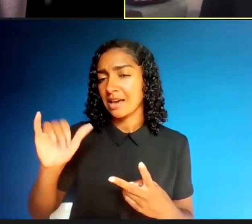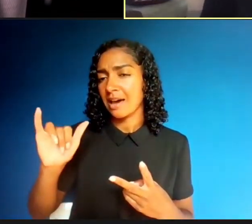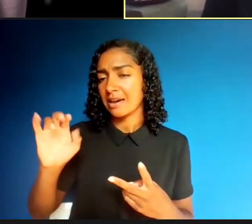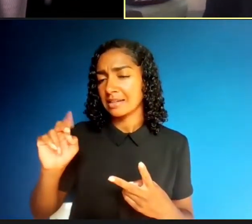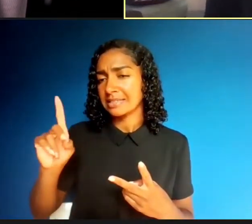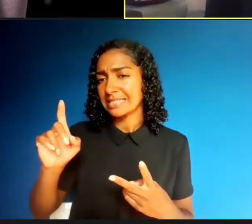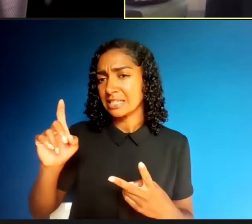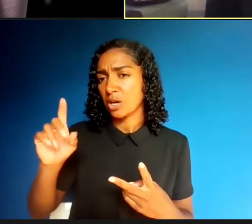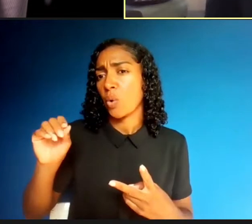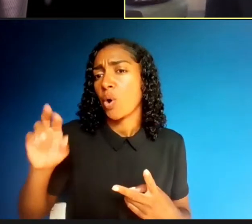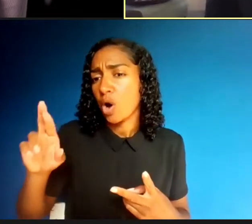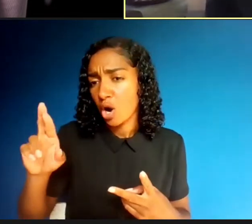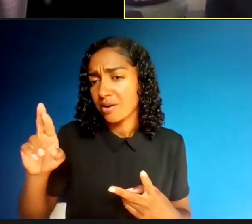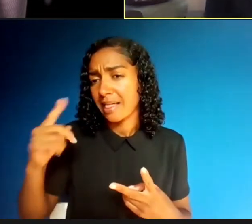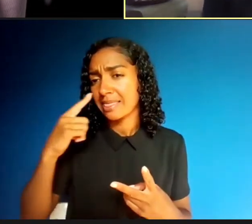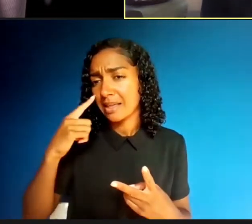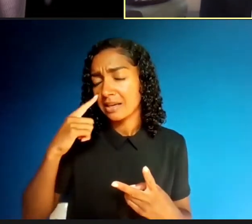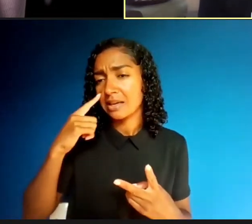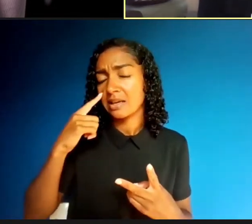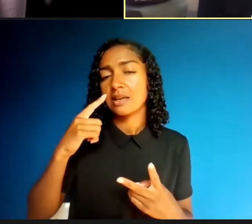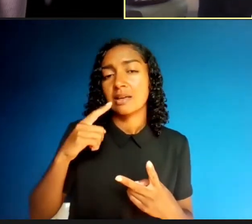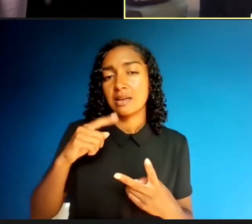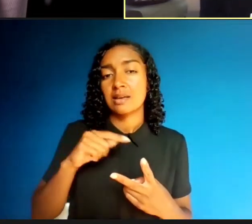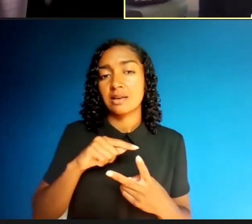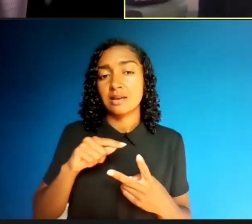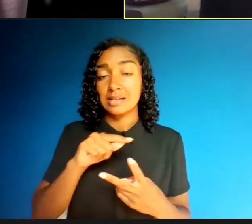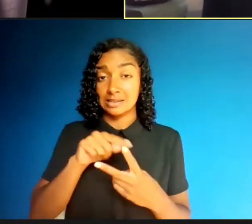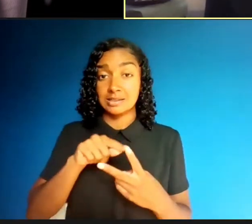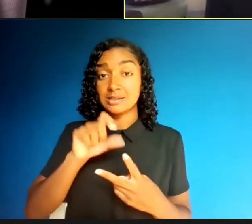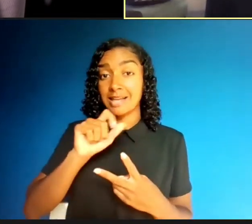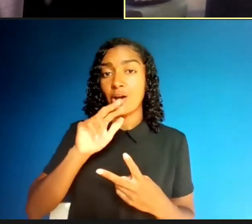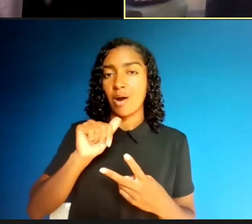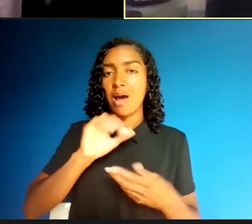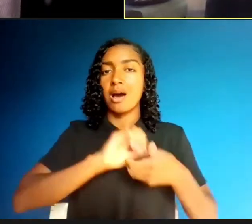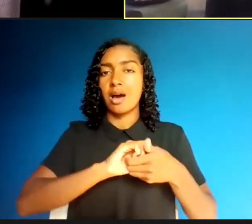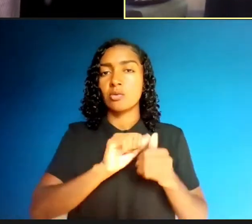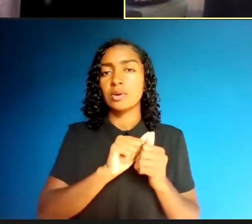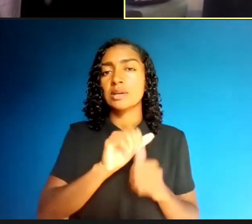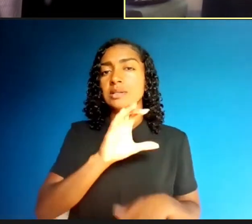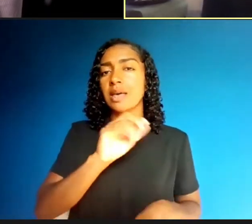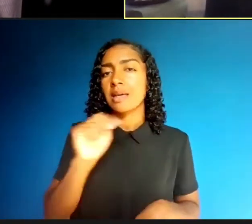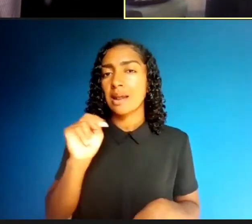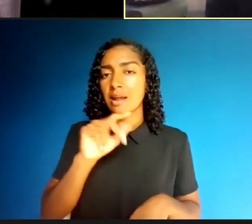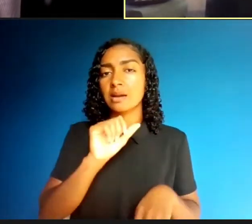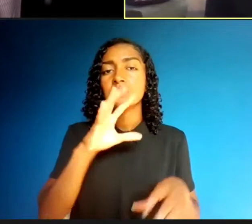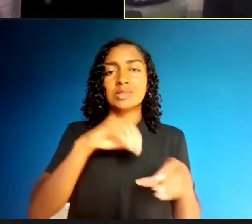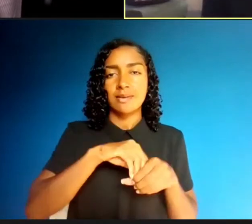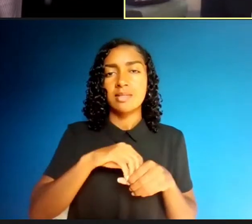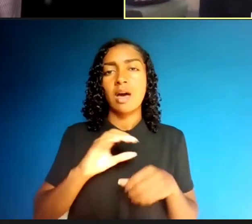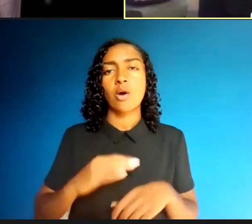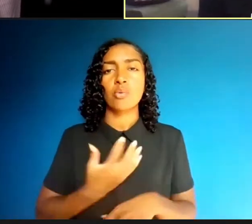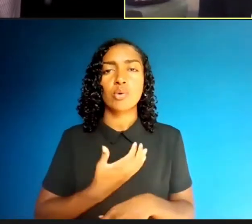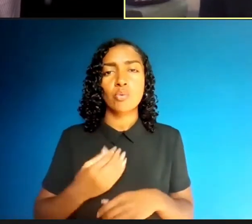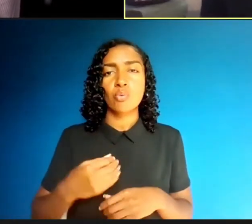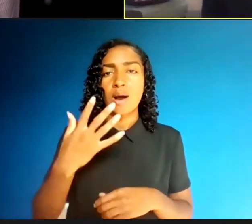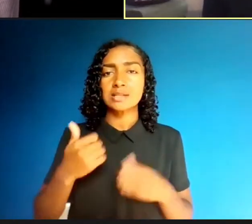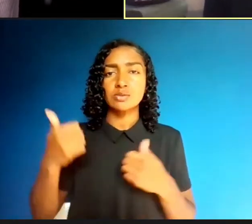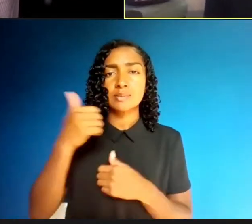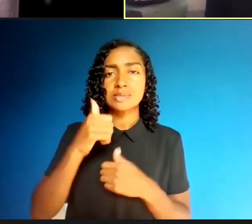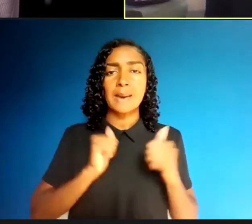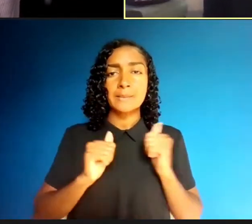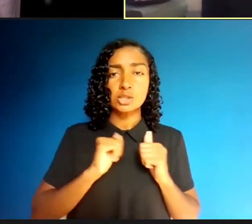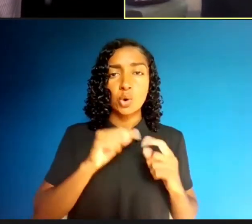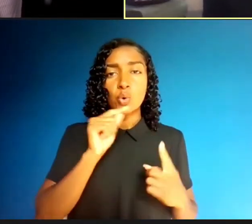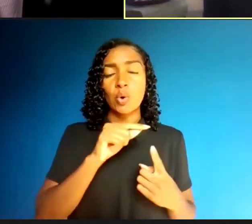Alcindor, I believe. So Sarah works at CNN, and it was in the white supremacy episode. And I didn't know Sarah. I just